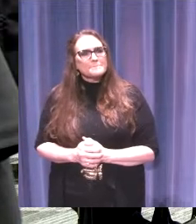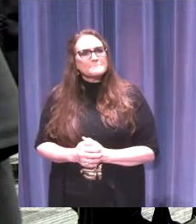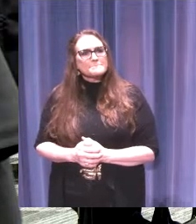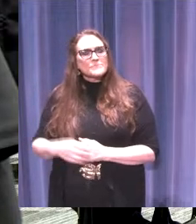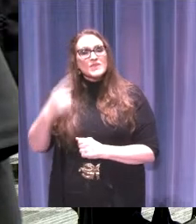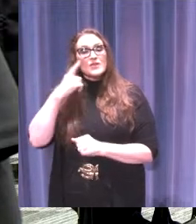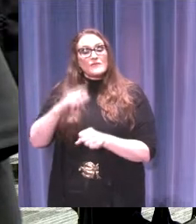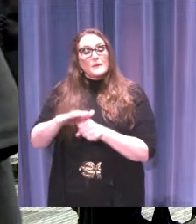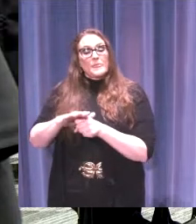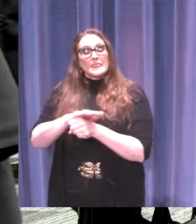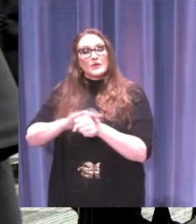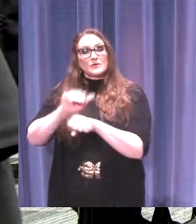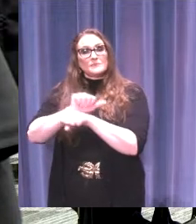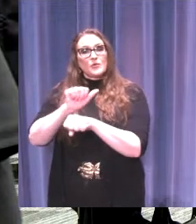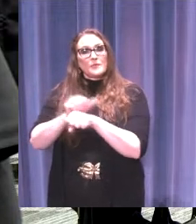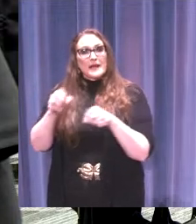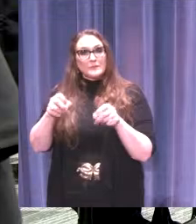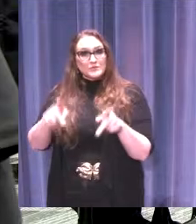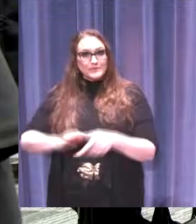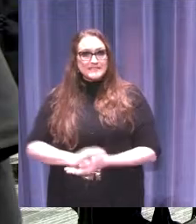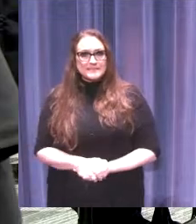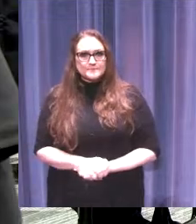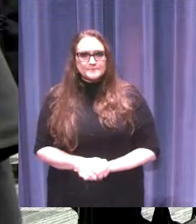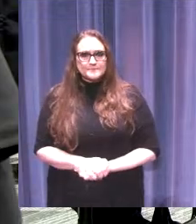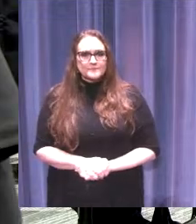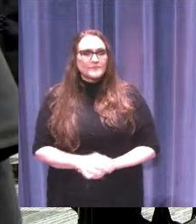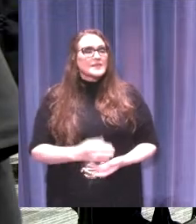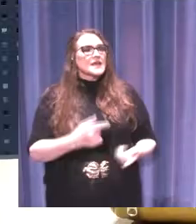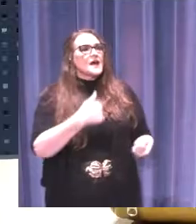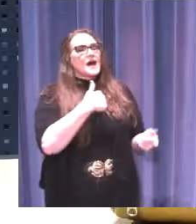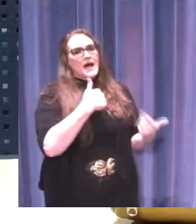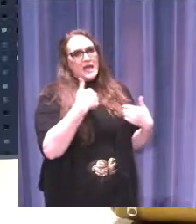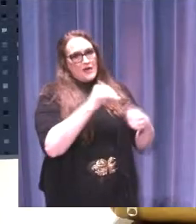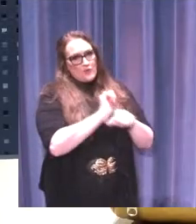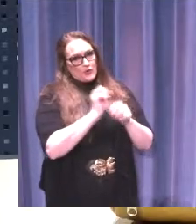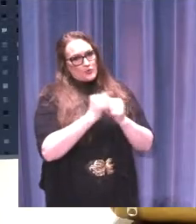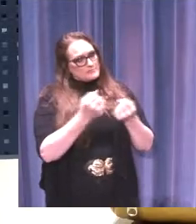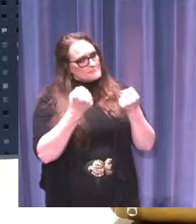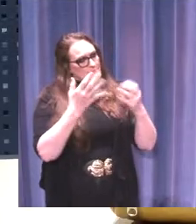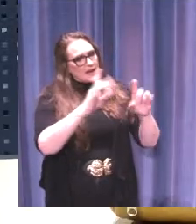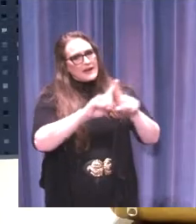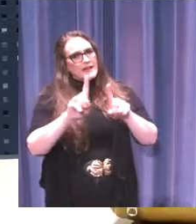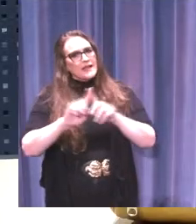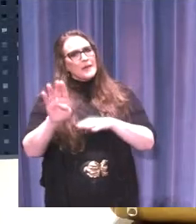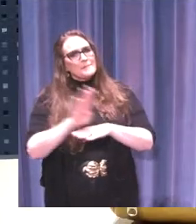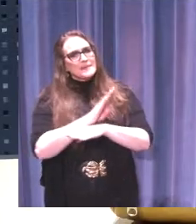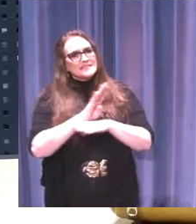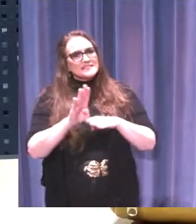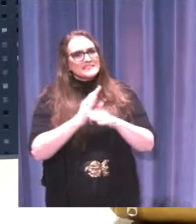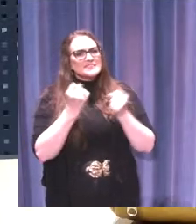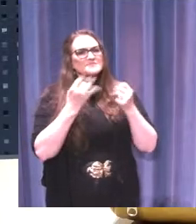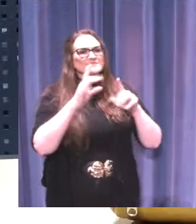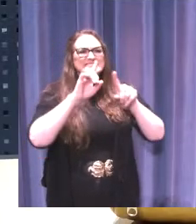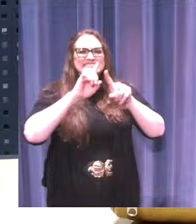for local employment opportunities? I have worked with many businesses in many